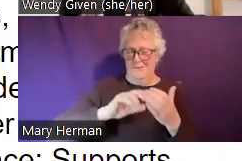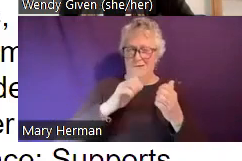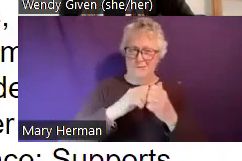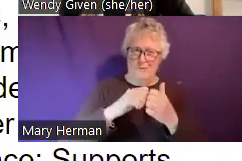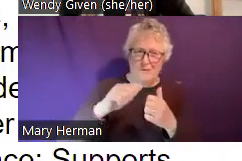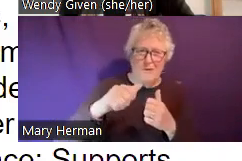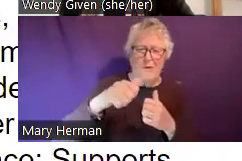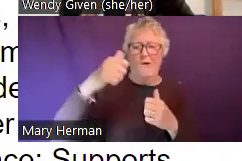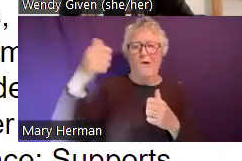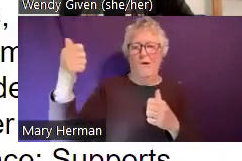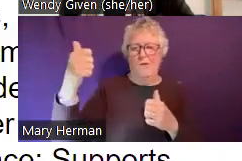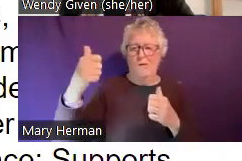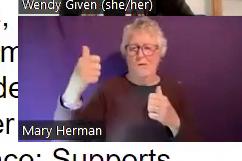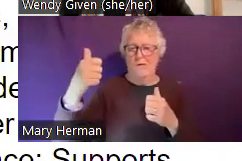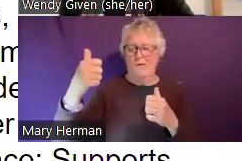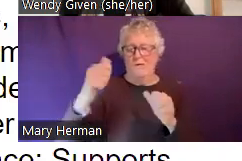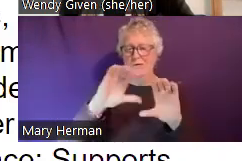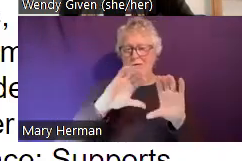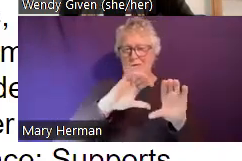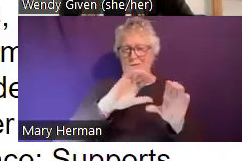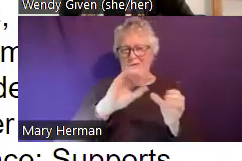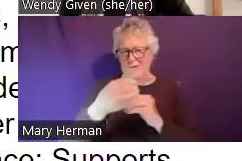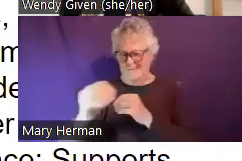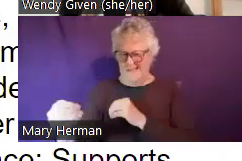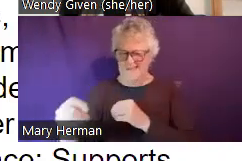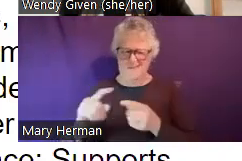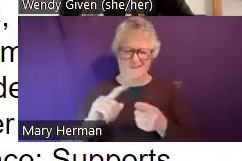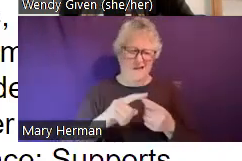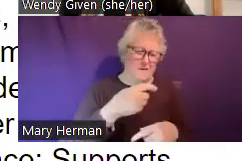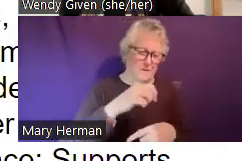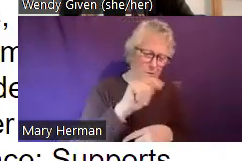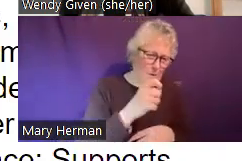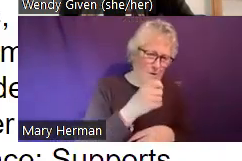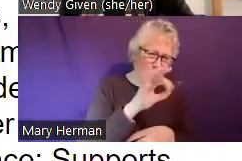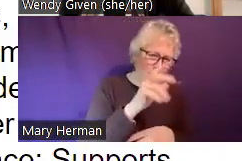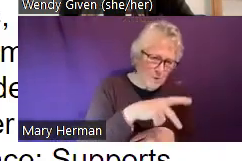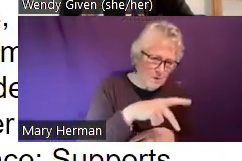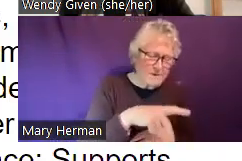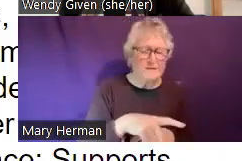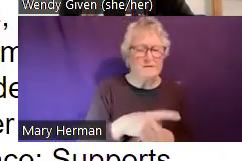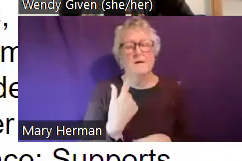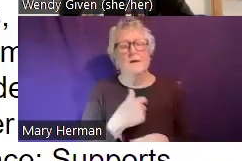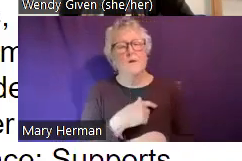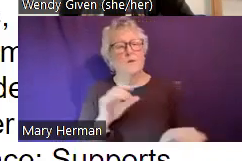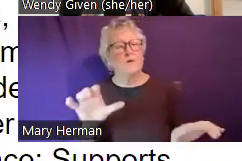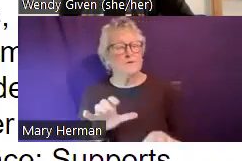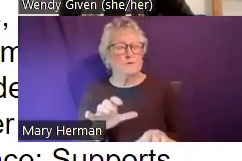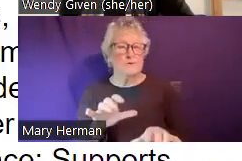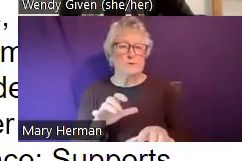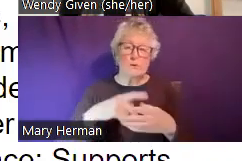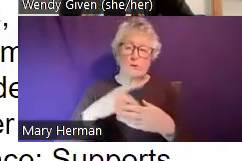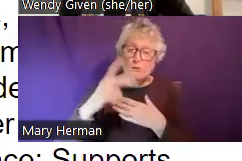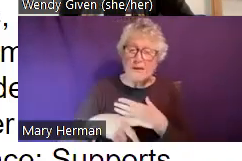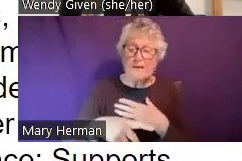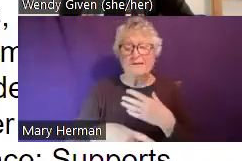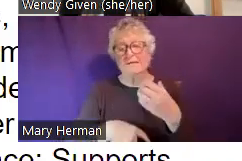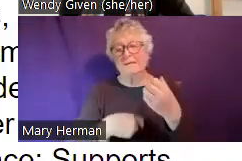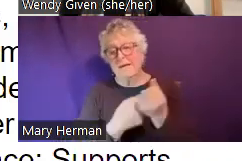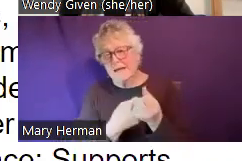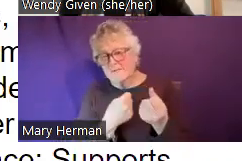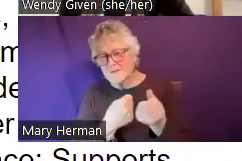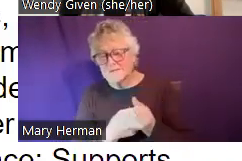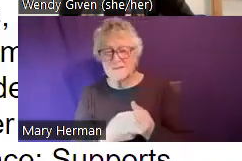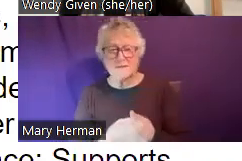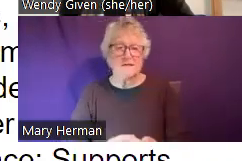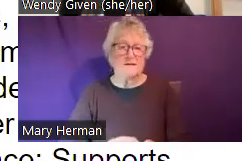Port of Portland to do public art programming. We do grants funding, we do advocacy and education. We are